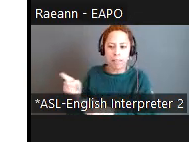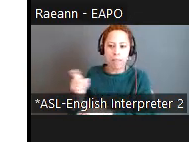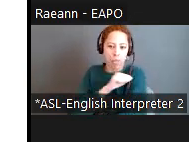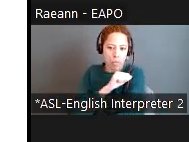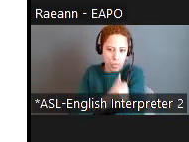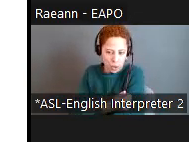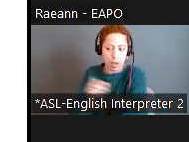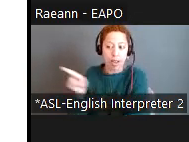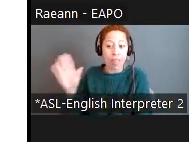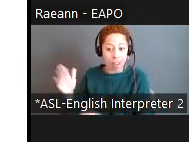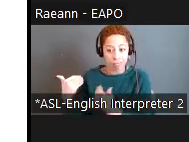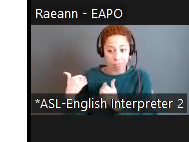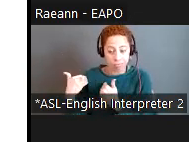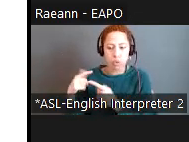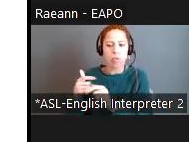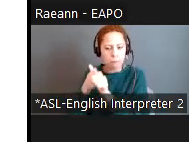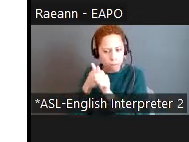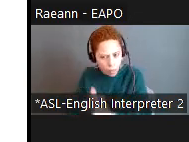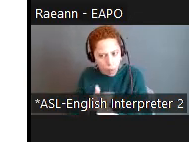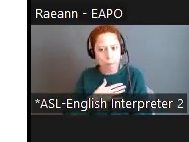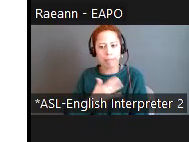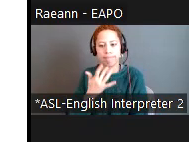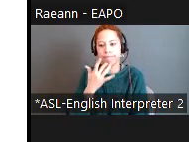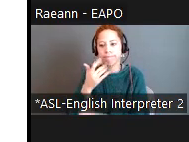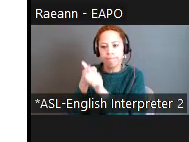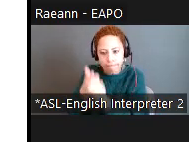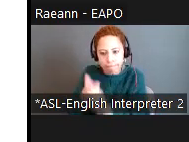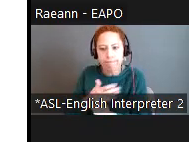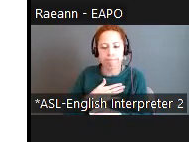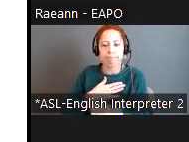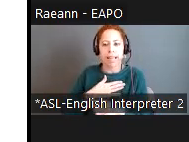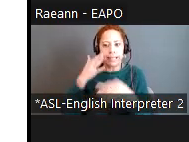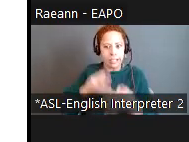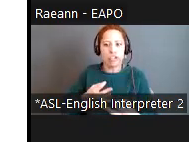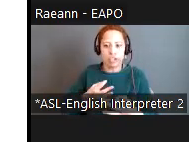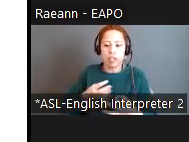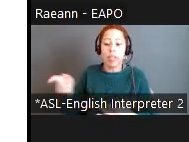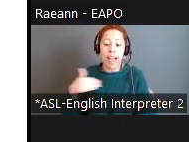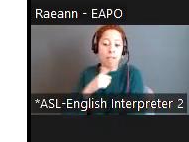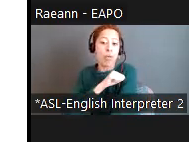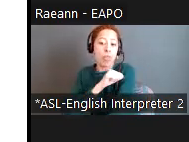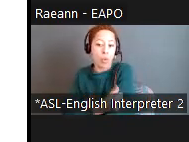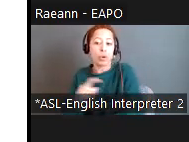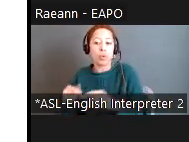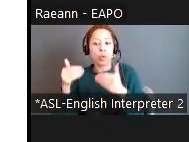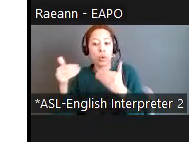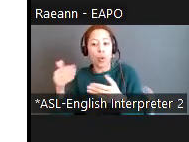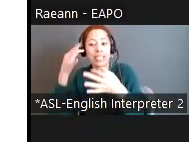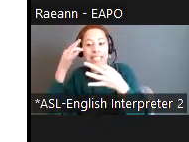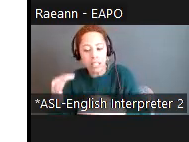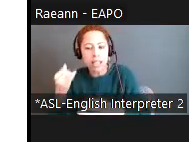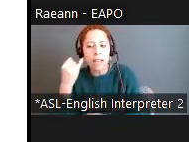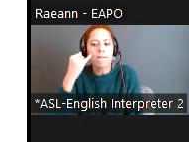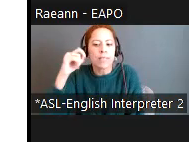your wishes and act on your behalf, and they have the authority to make those decisions when the time comes. The